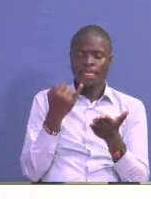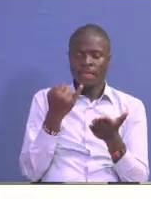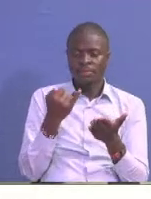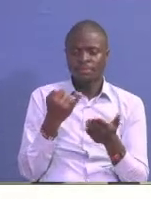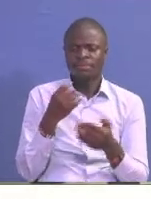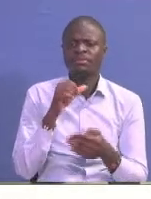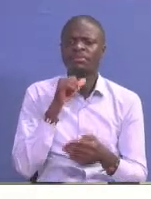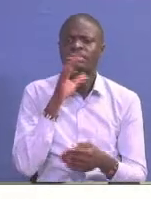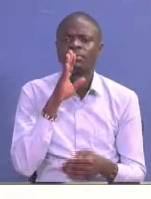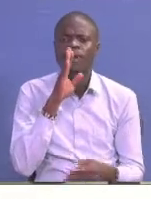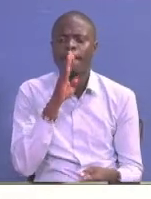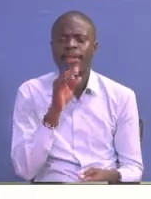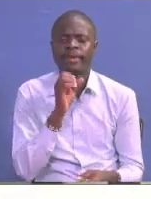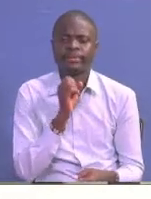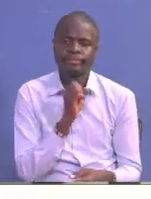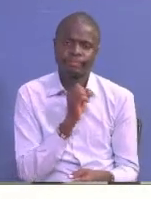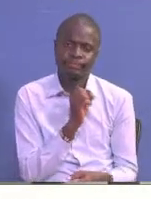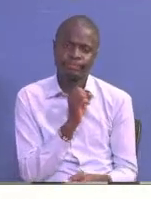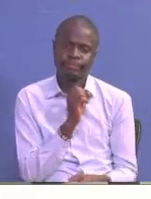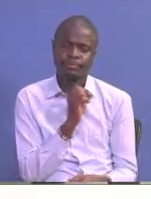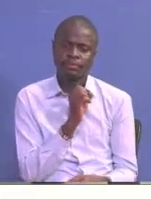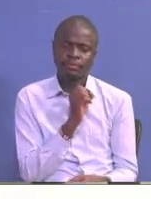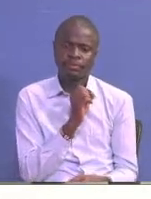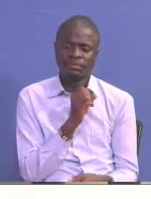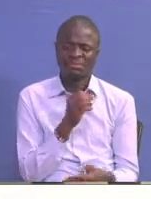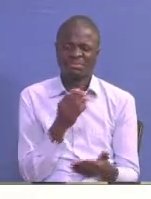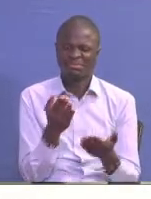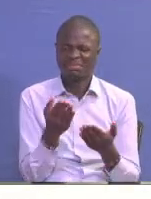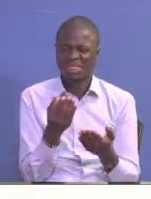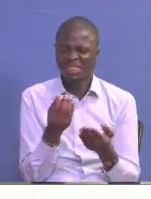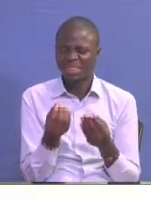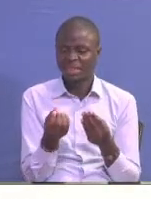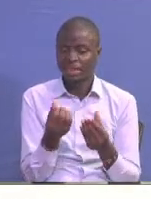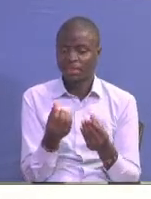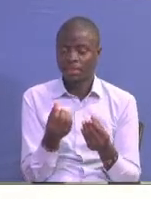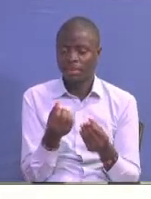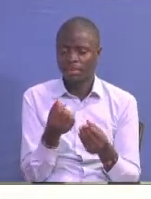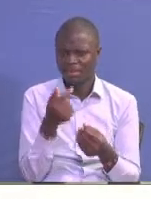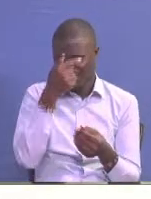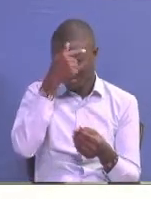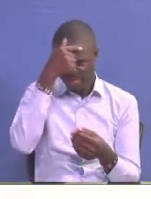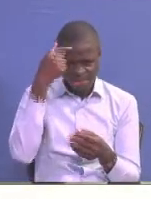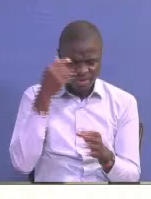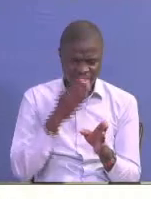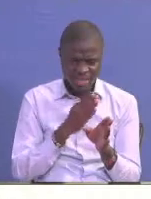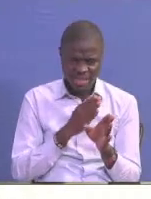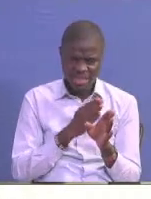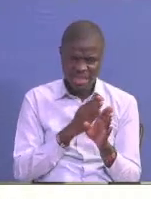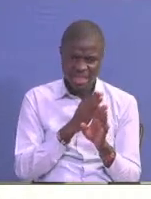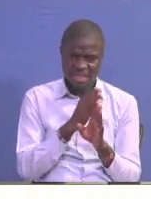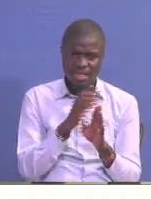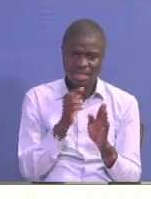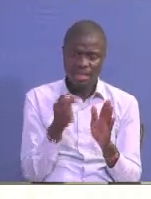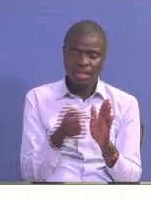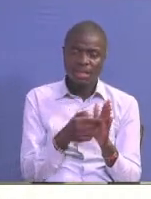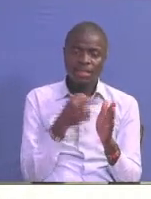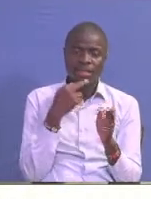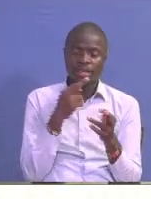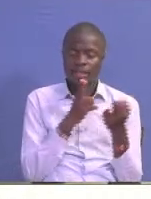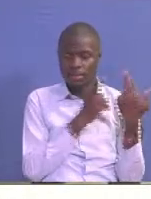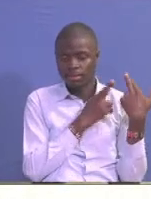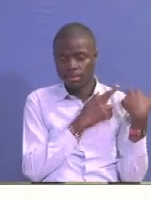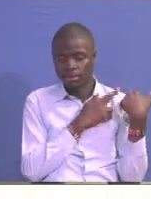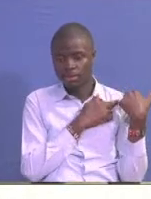should not be taken lightly because it's key. And this is a responsibility